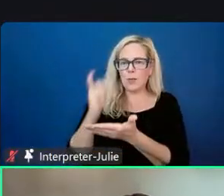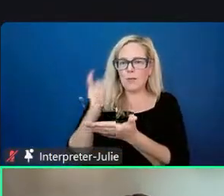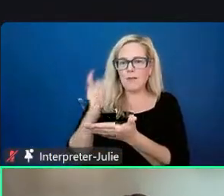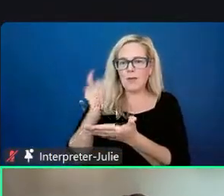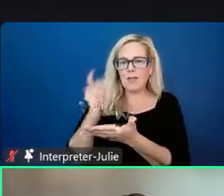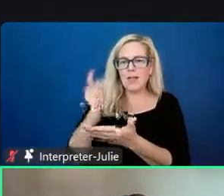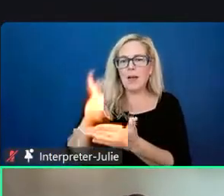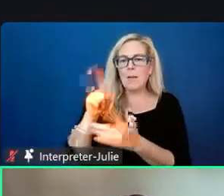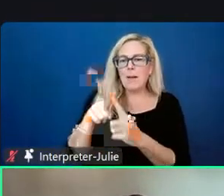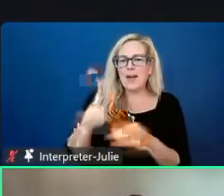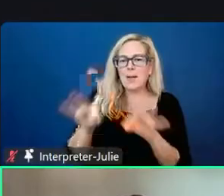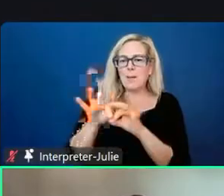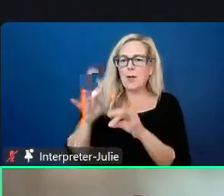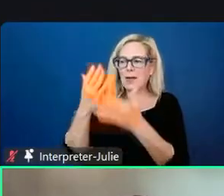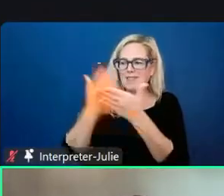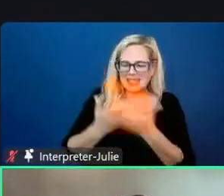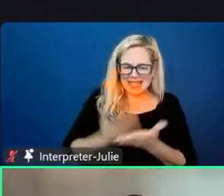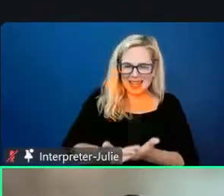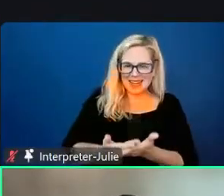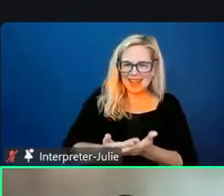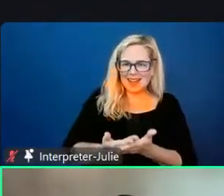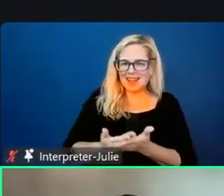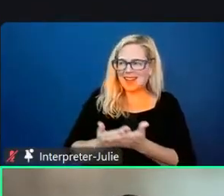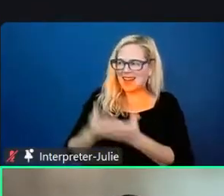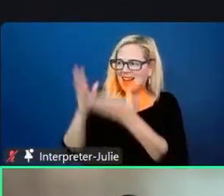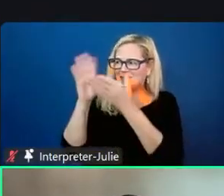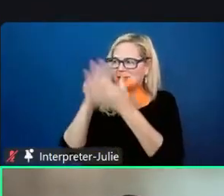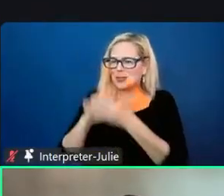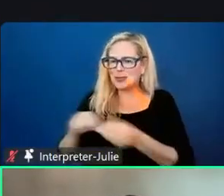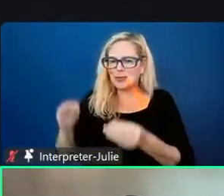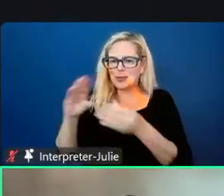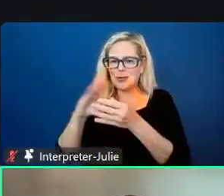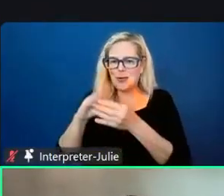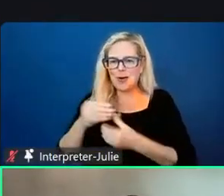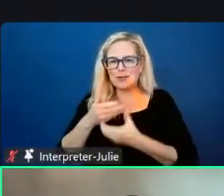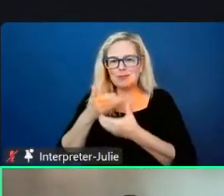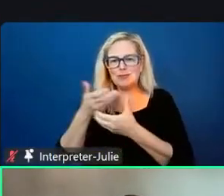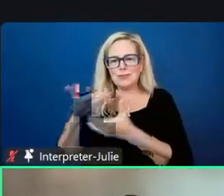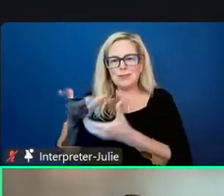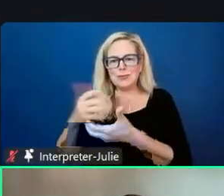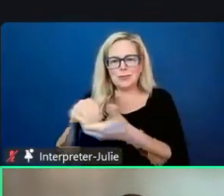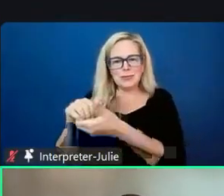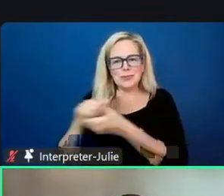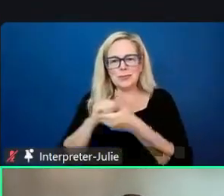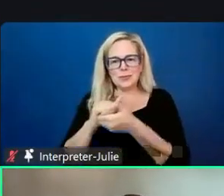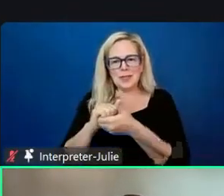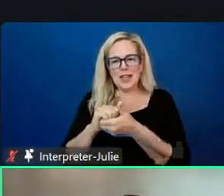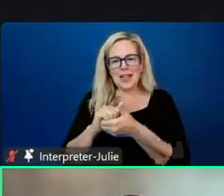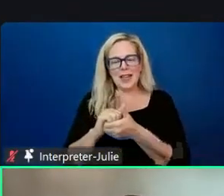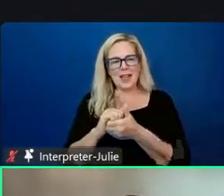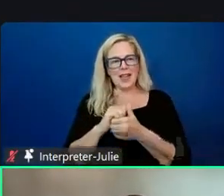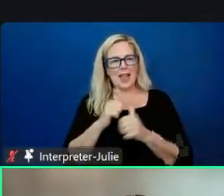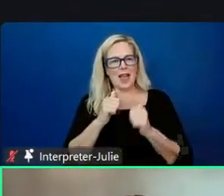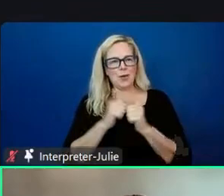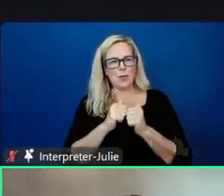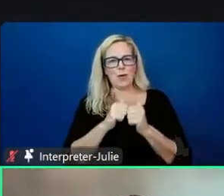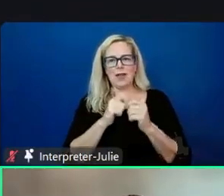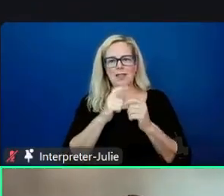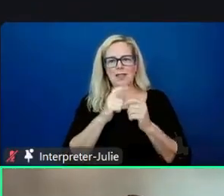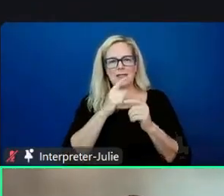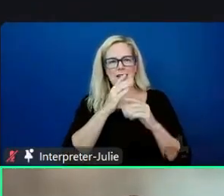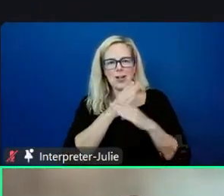combine data and storytelling, students and faculty partnerships, and advocacy with structure and with a shared